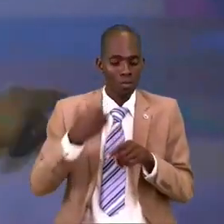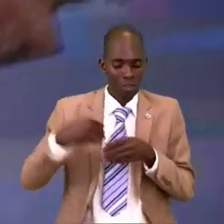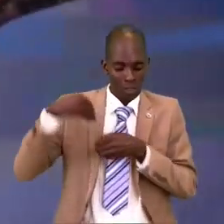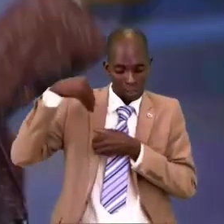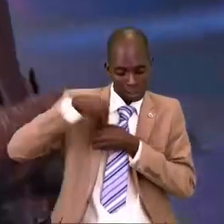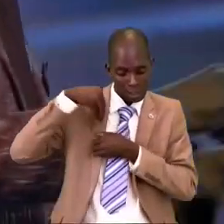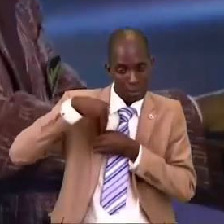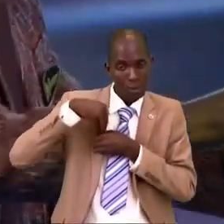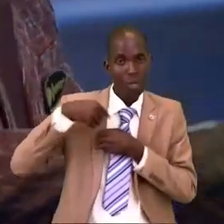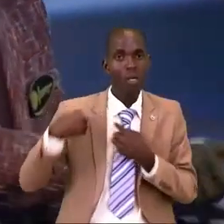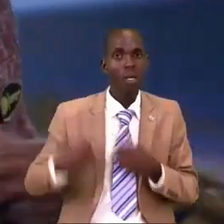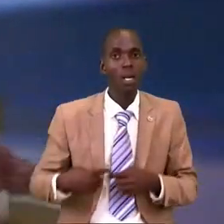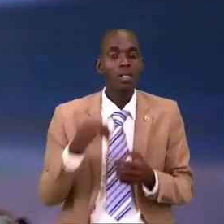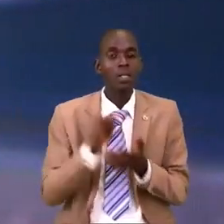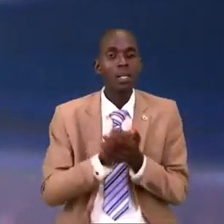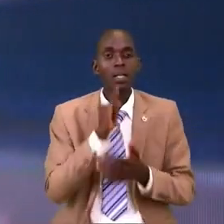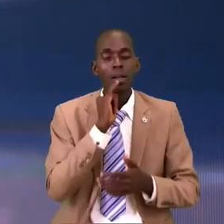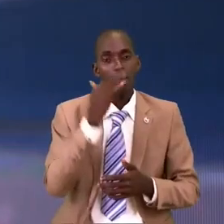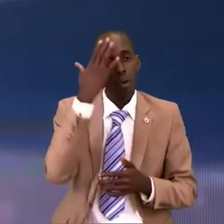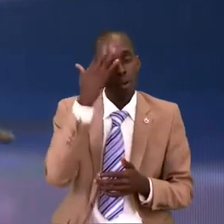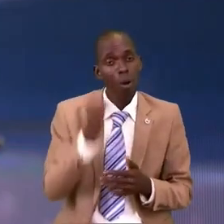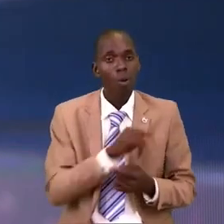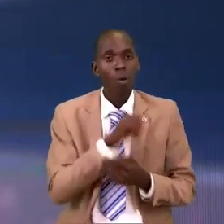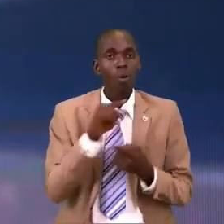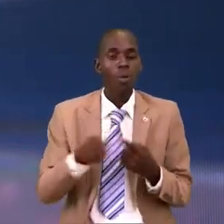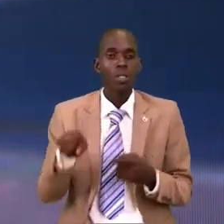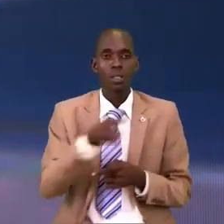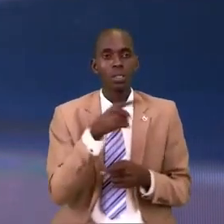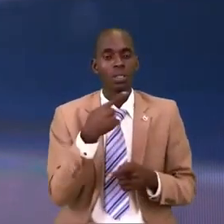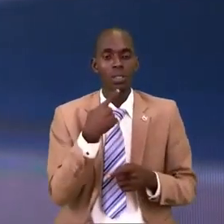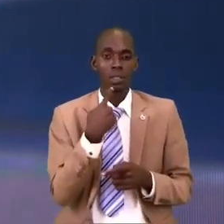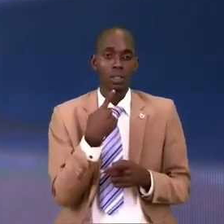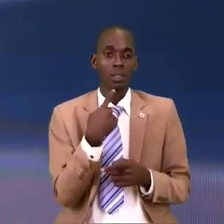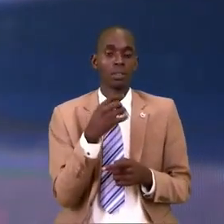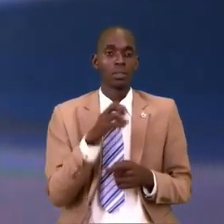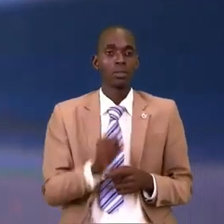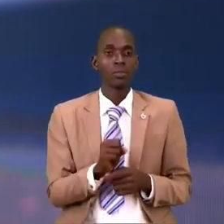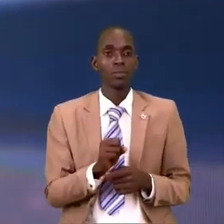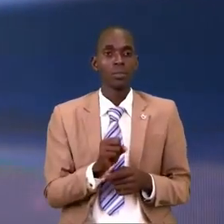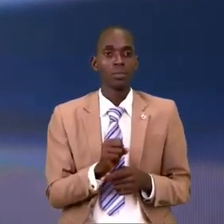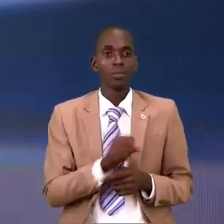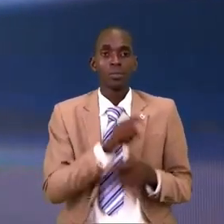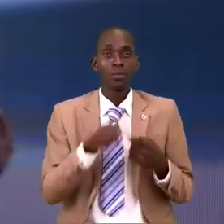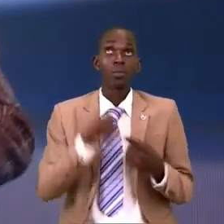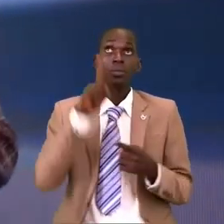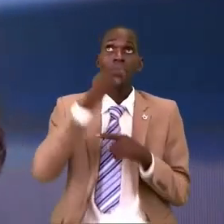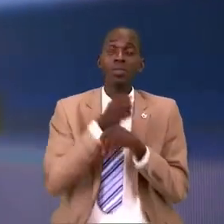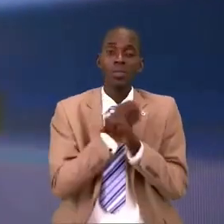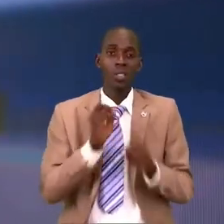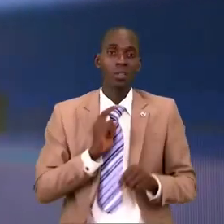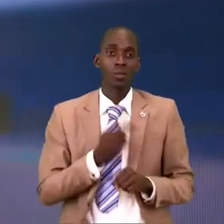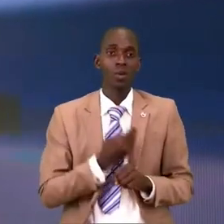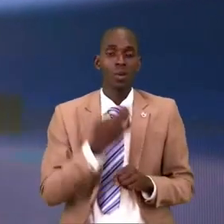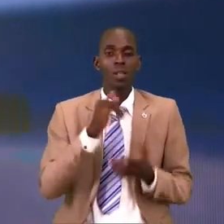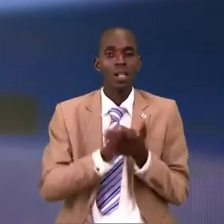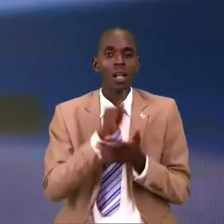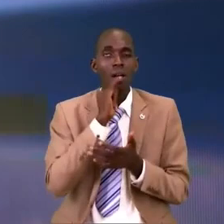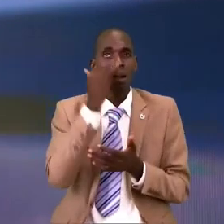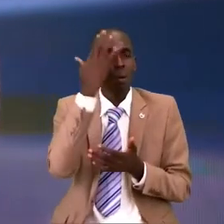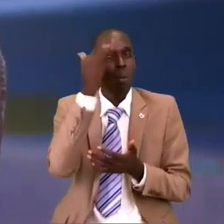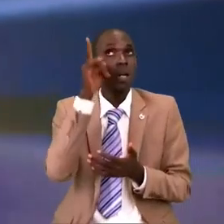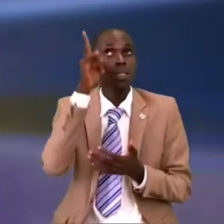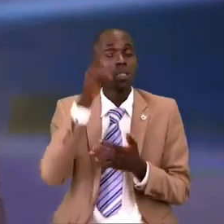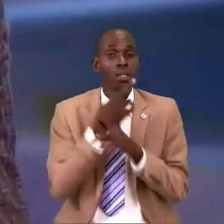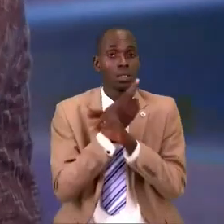us, that's why when he turns our lives around, he does it from the inside. Because on the